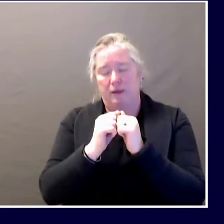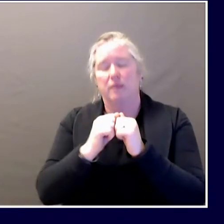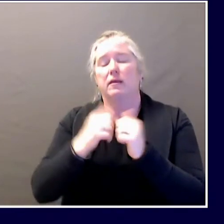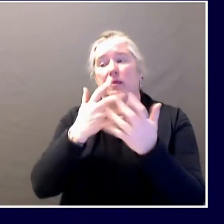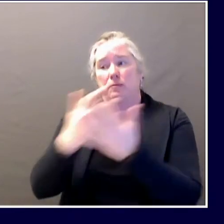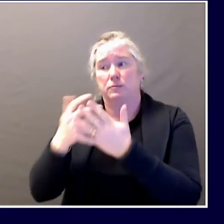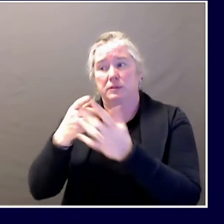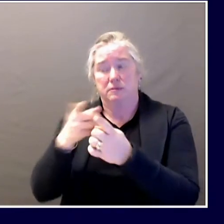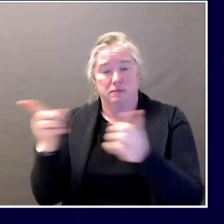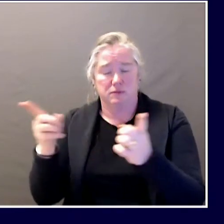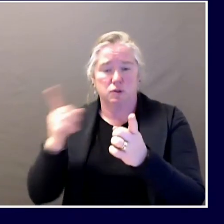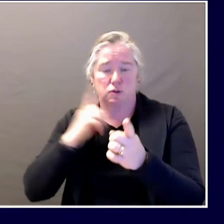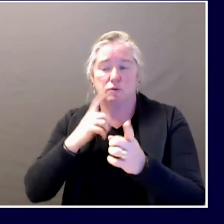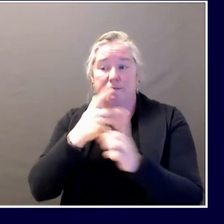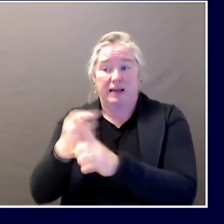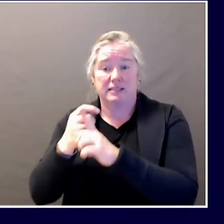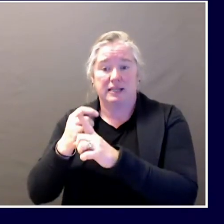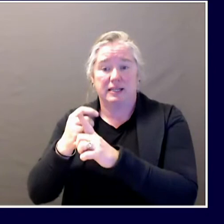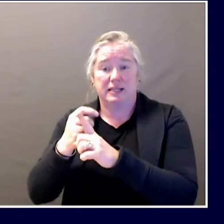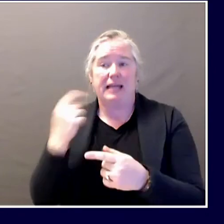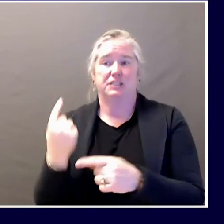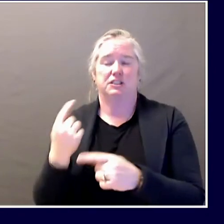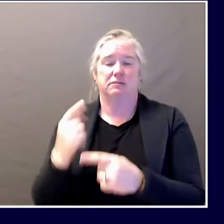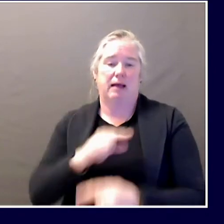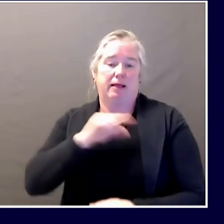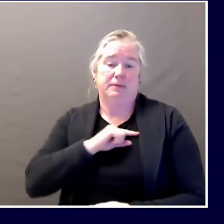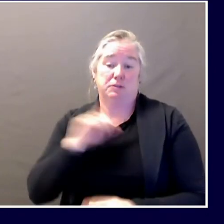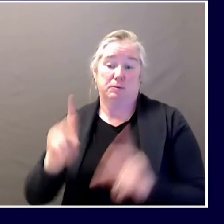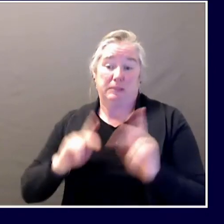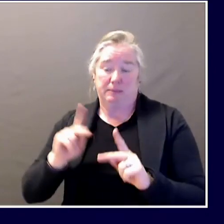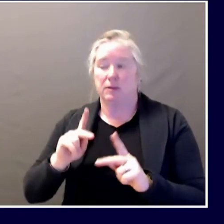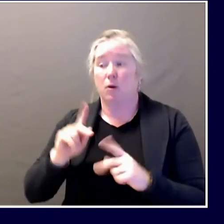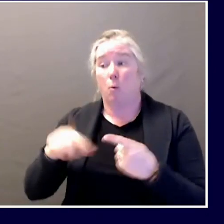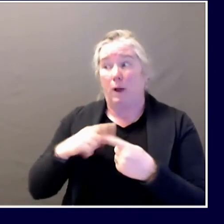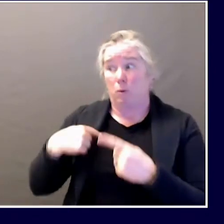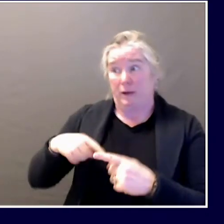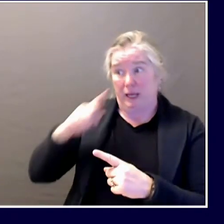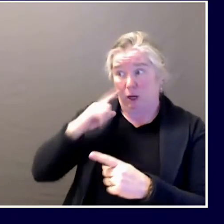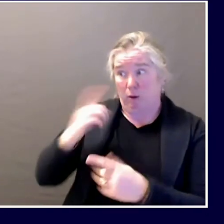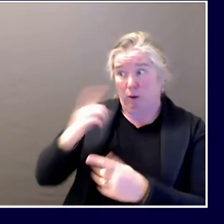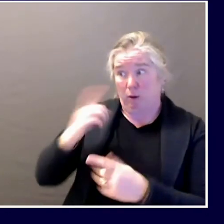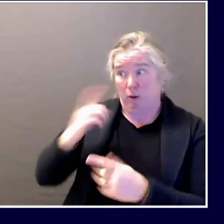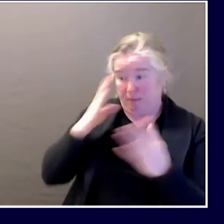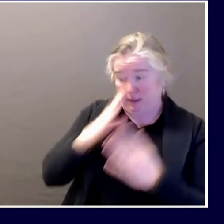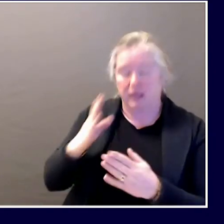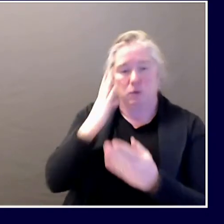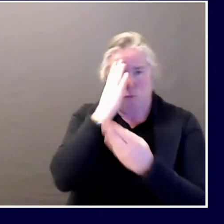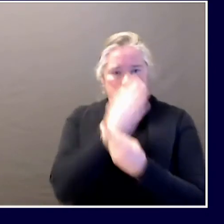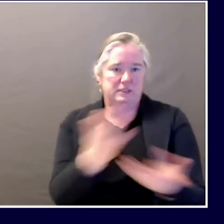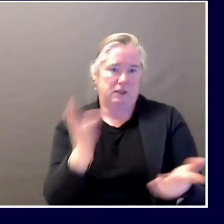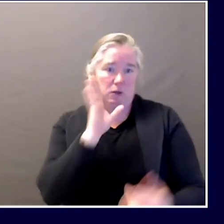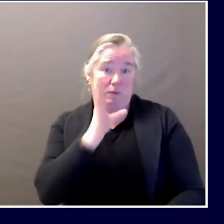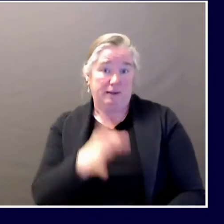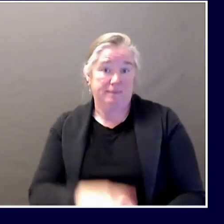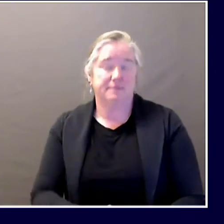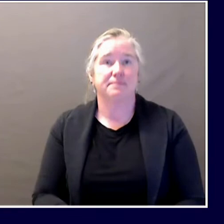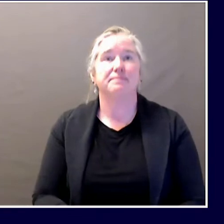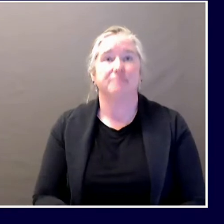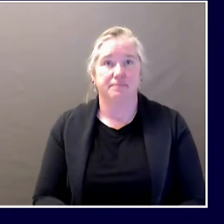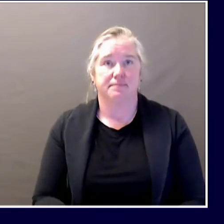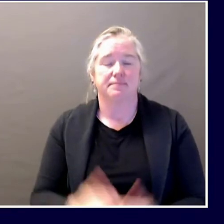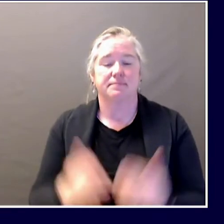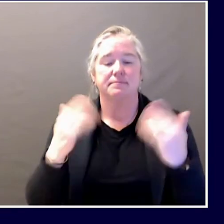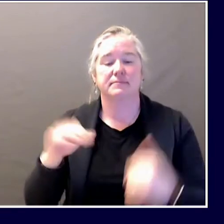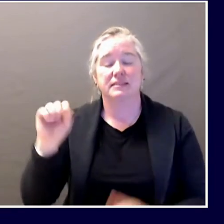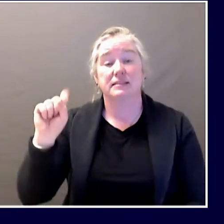details, we'll announce them. Great, thank you both. Thanks, Allison. Let me turn it over to Steve Missler next.